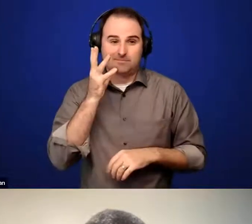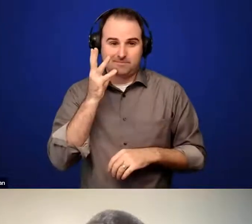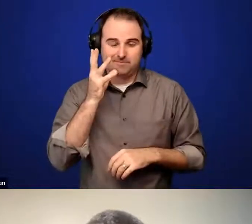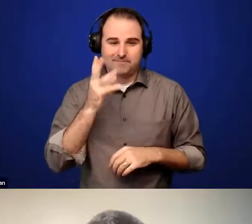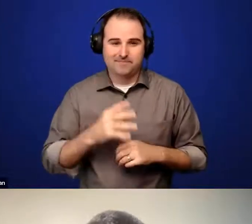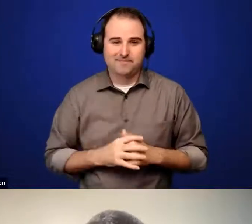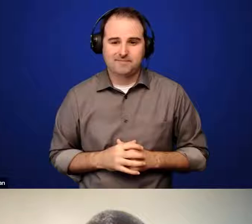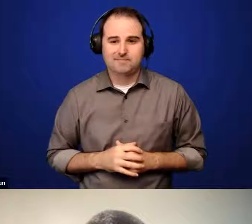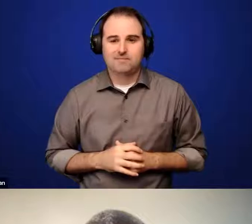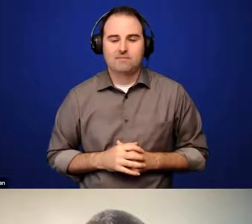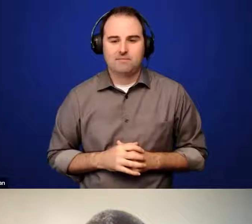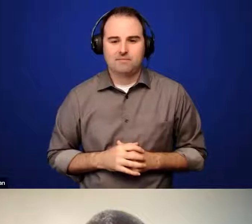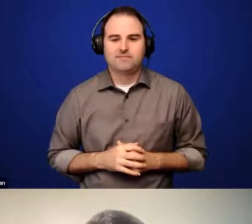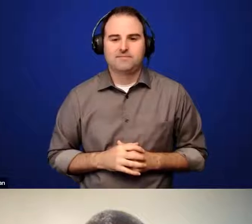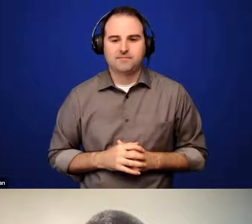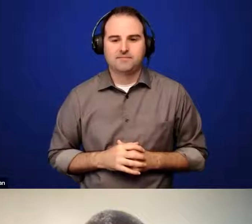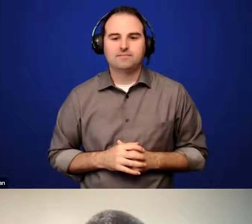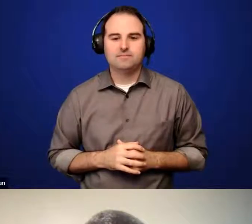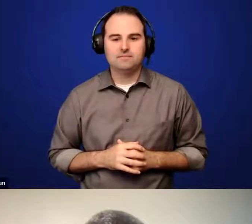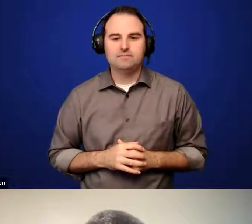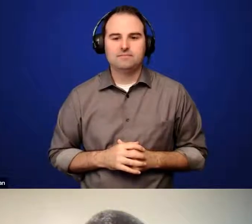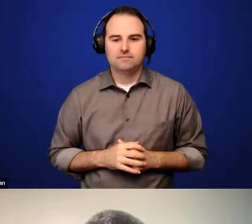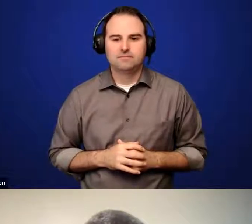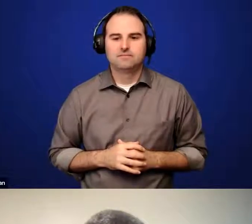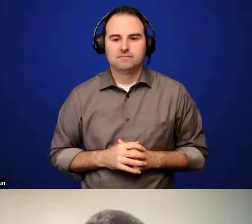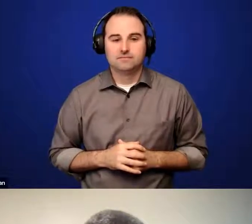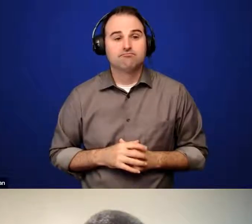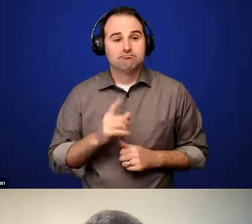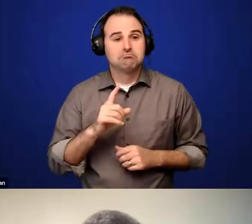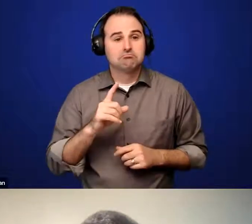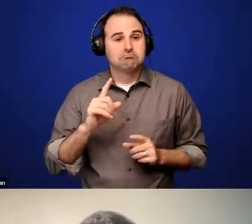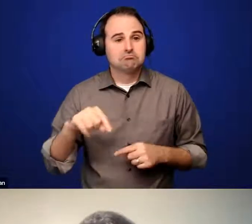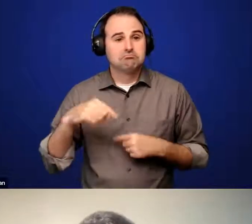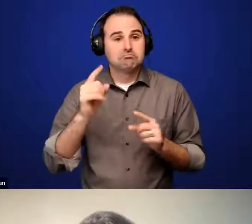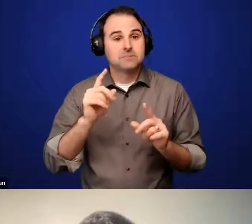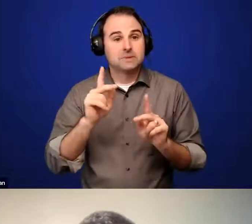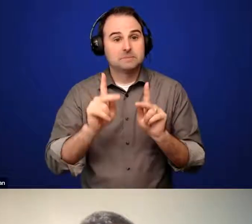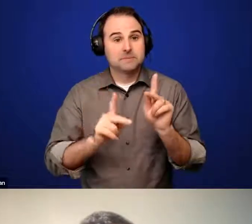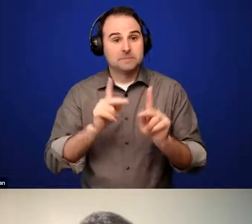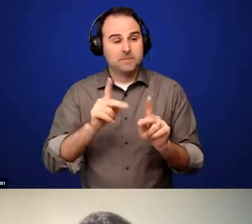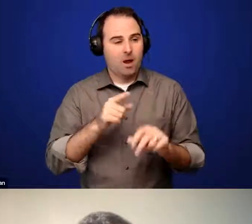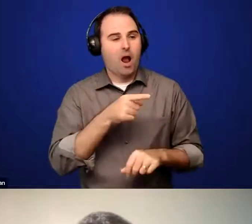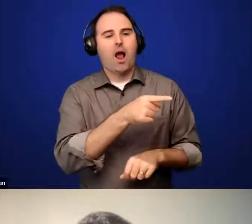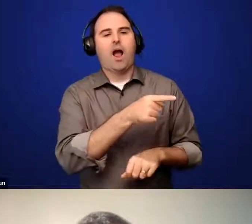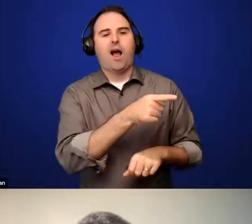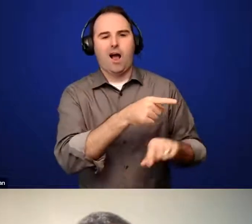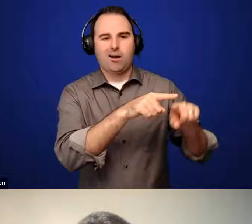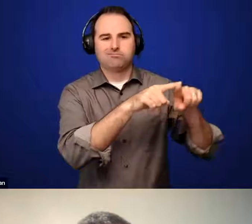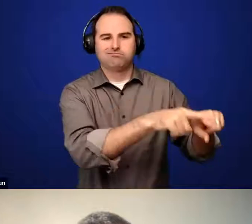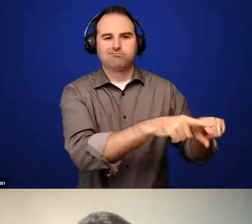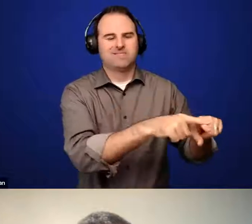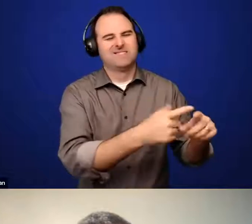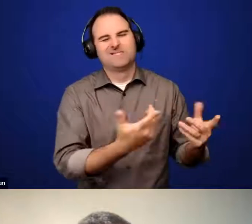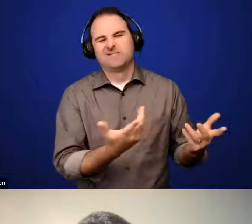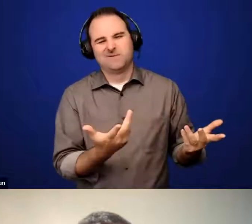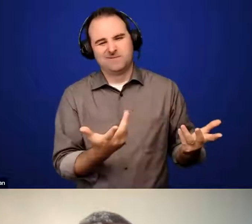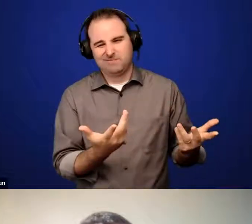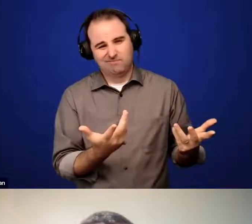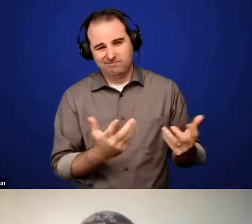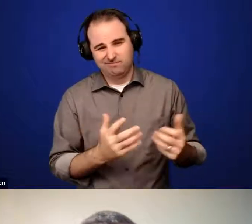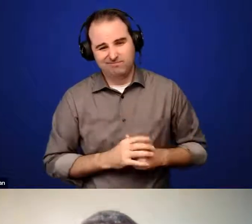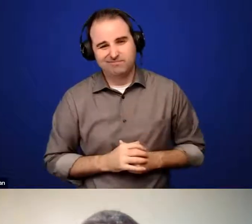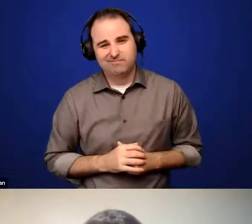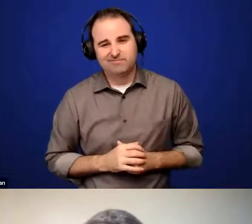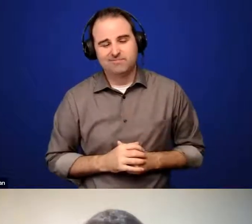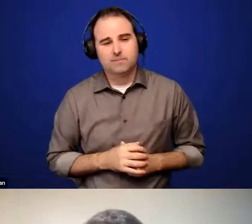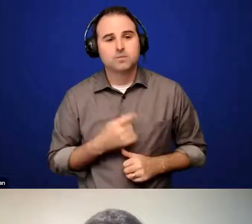It is something that really has been a little bit neglected. When we talk about climate change, we have